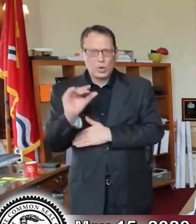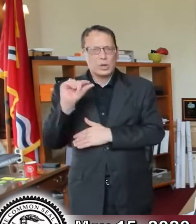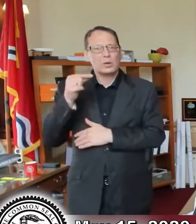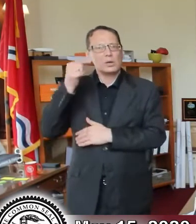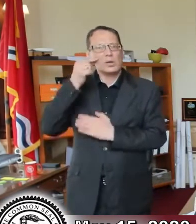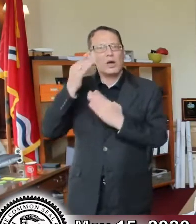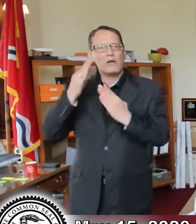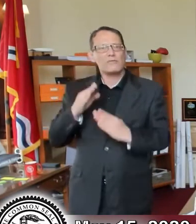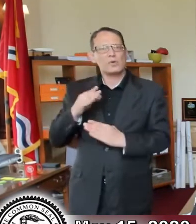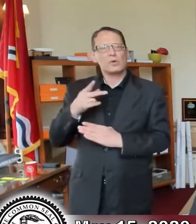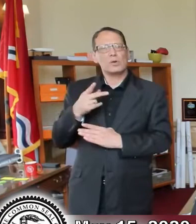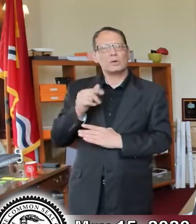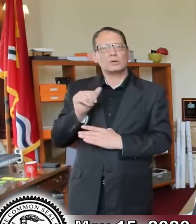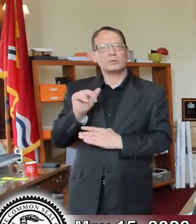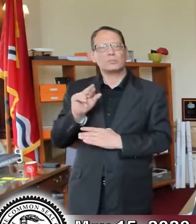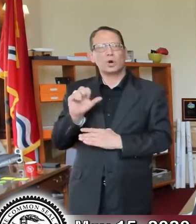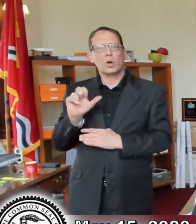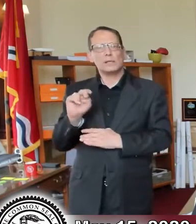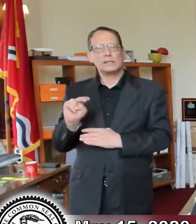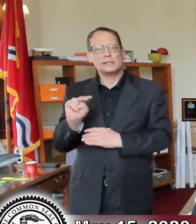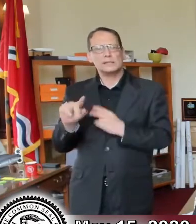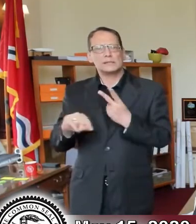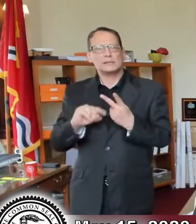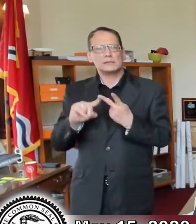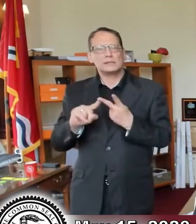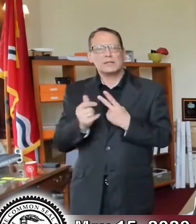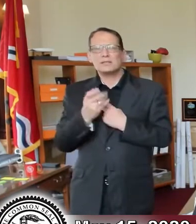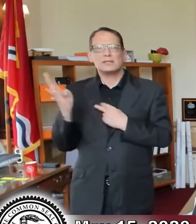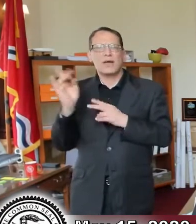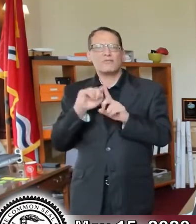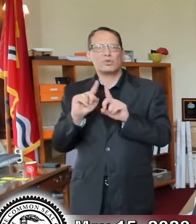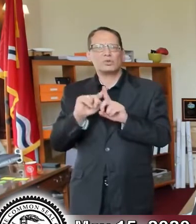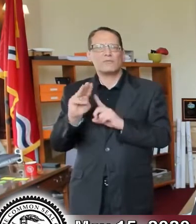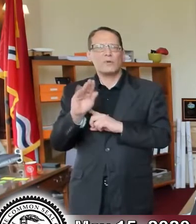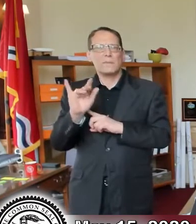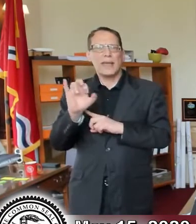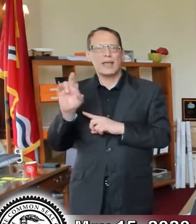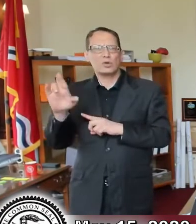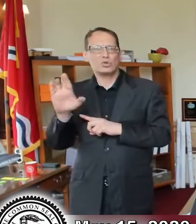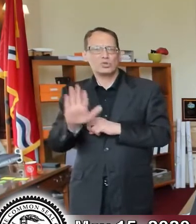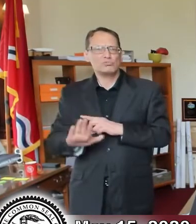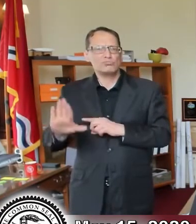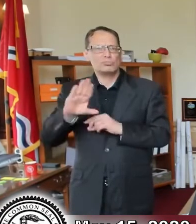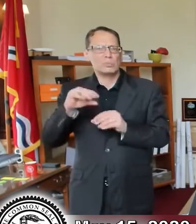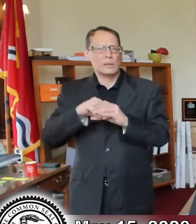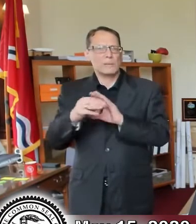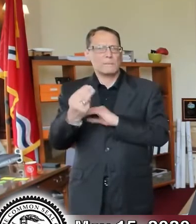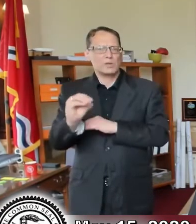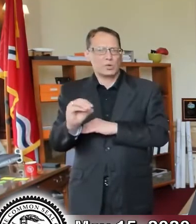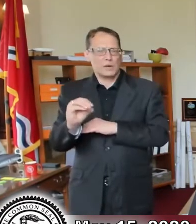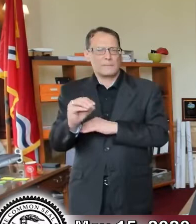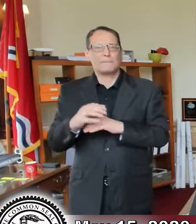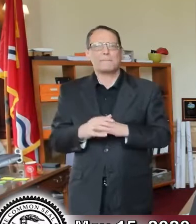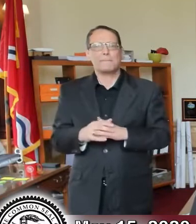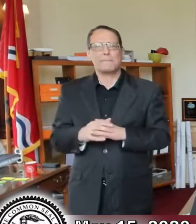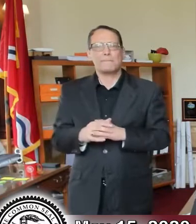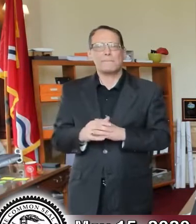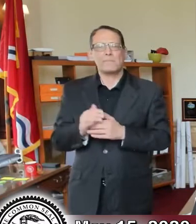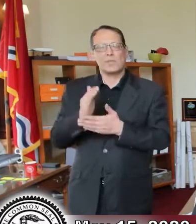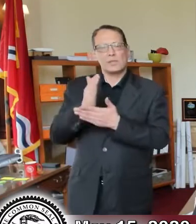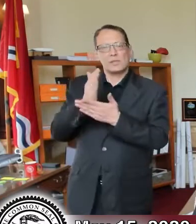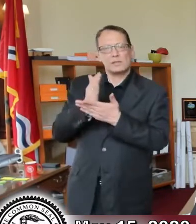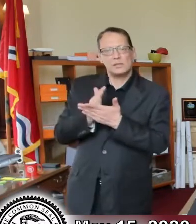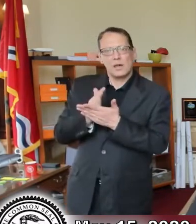Parson and the mayors, several mayors, half a dozen mayors from across the state, and there have been some